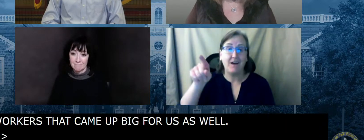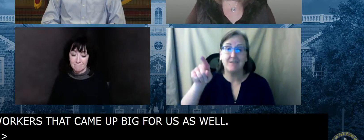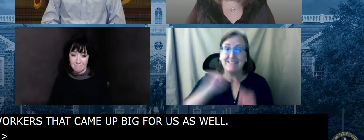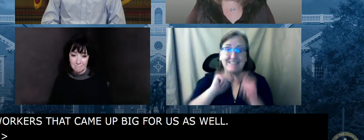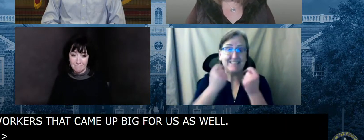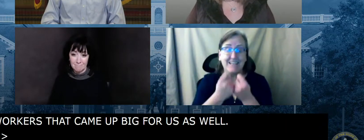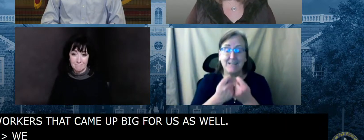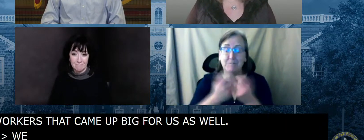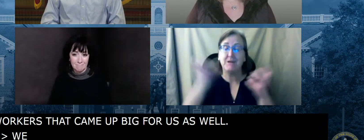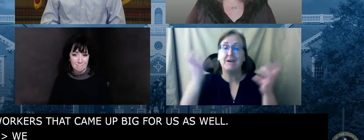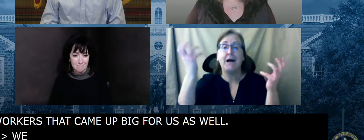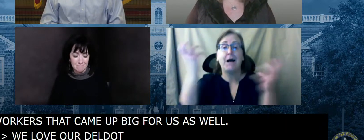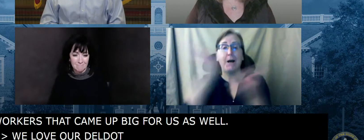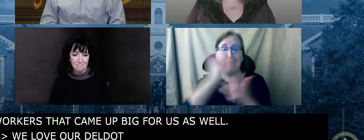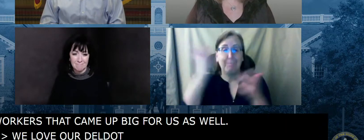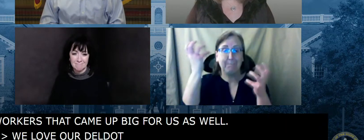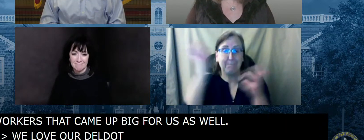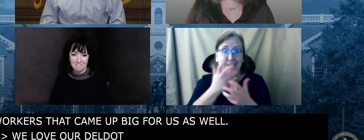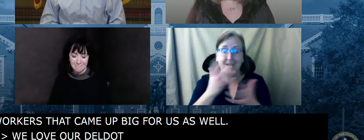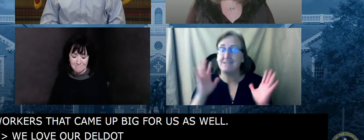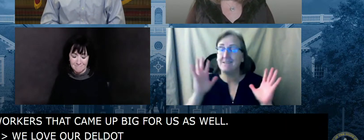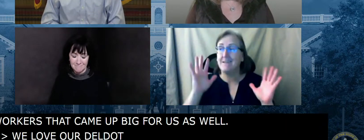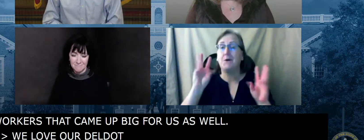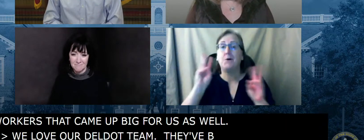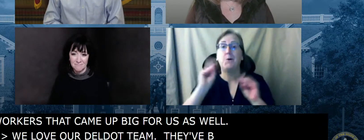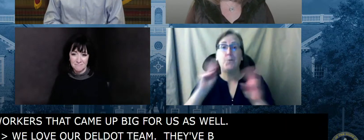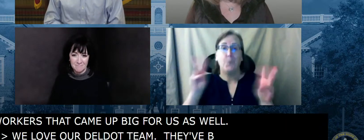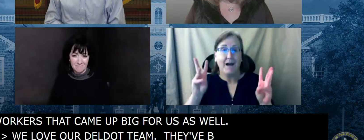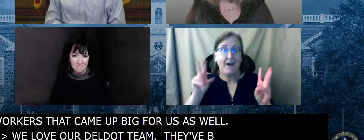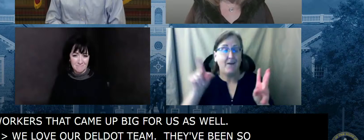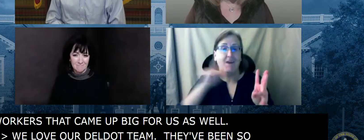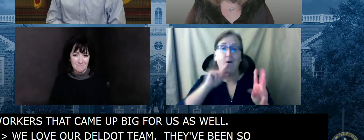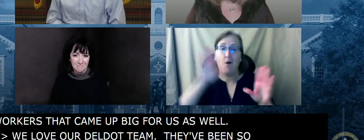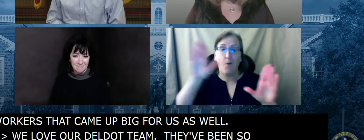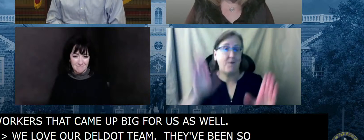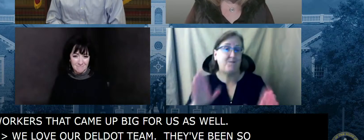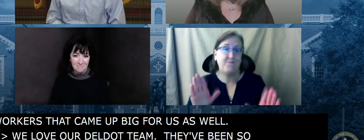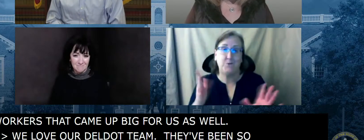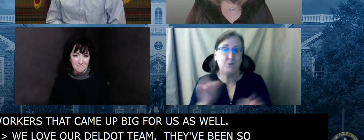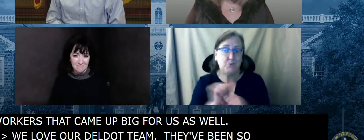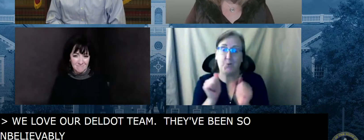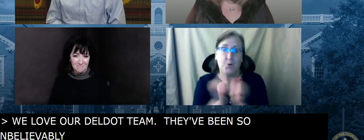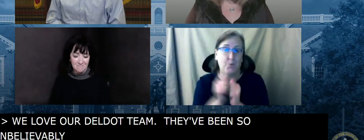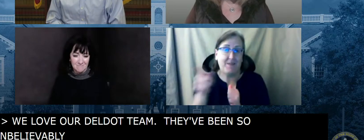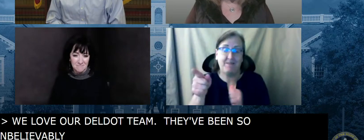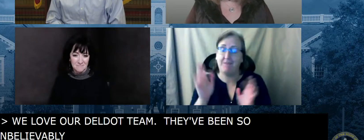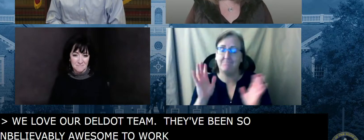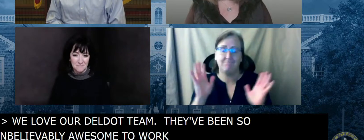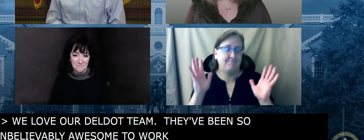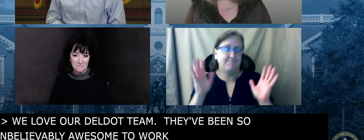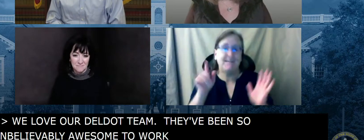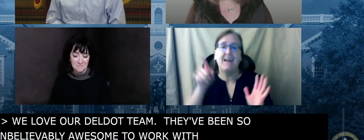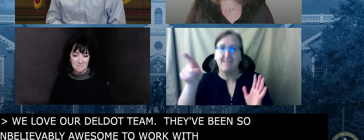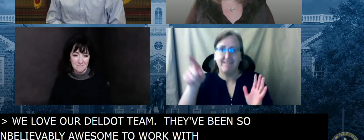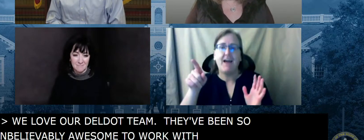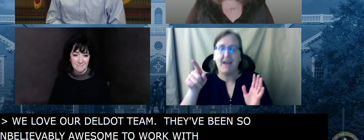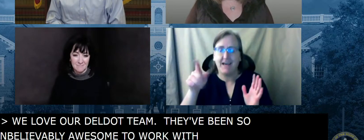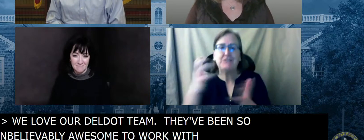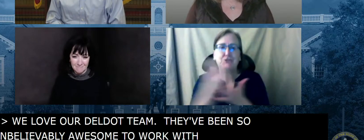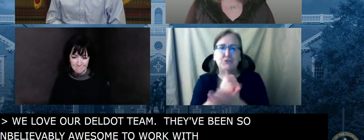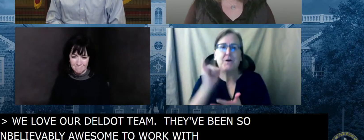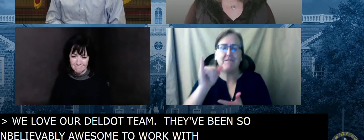team. They have been so unbelievably awesome to work with. So they deserve such a big shout